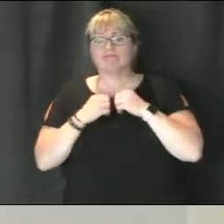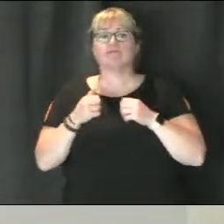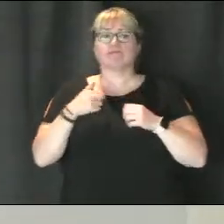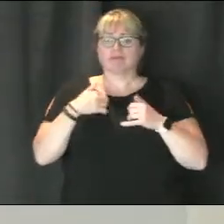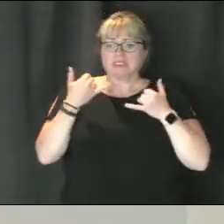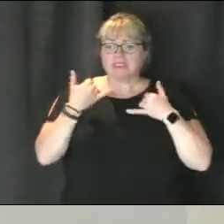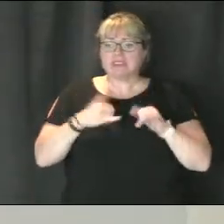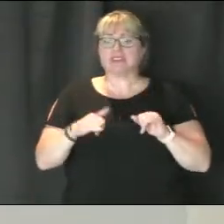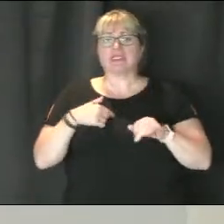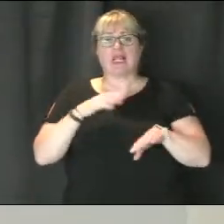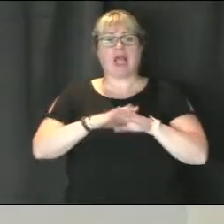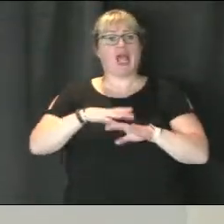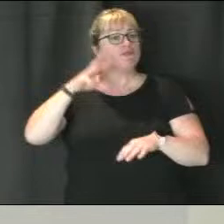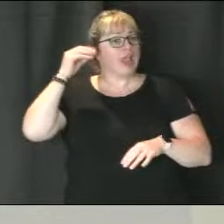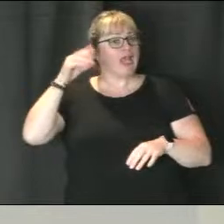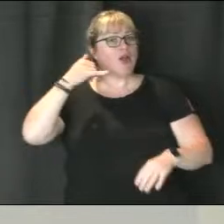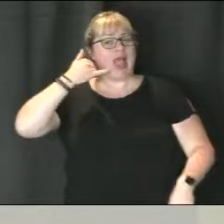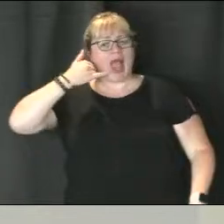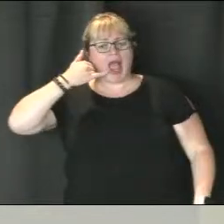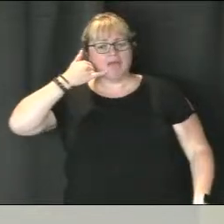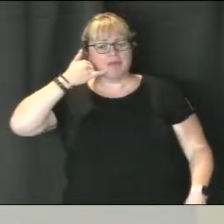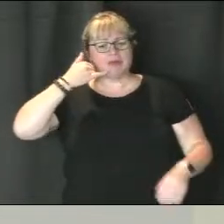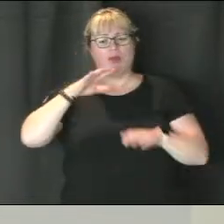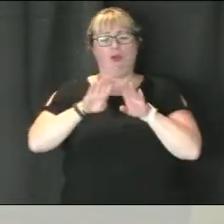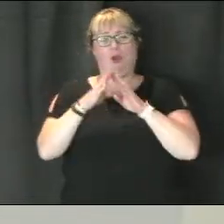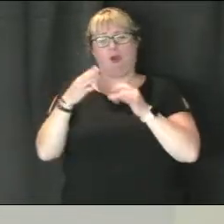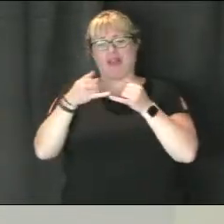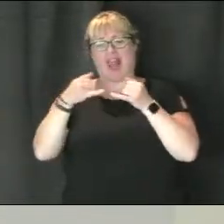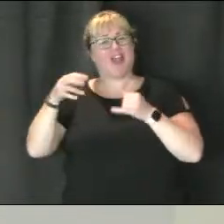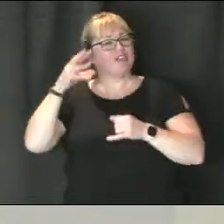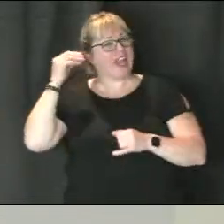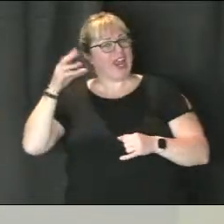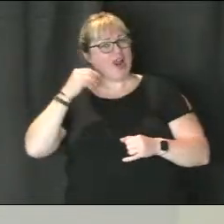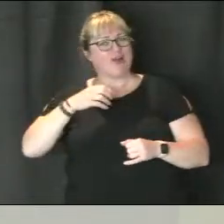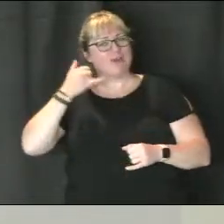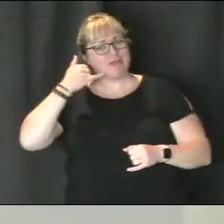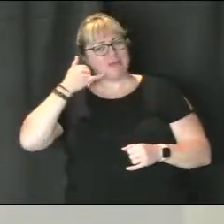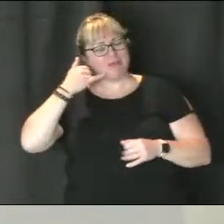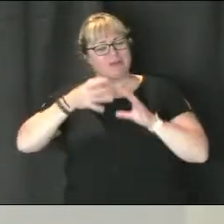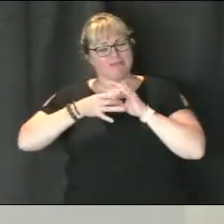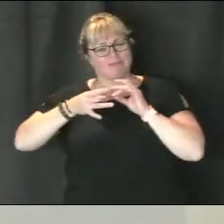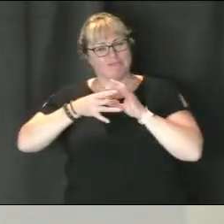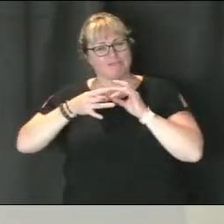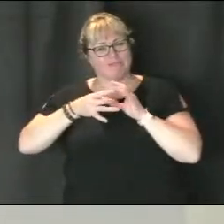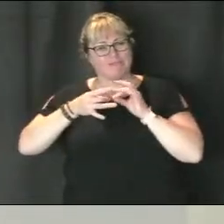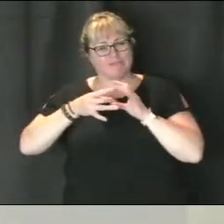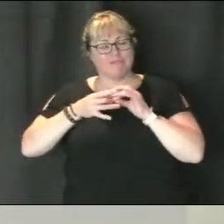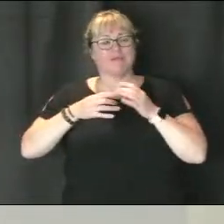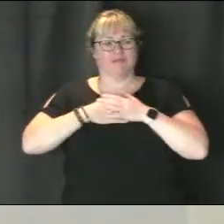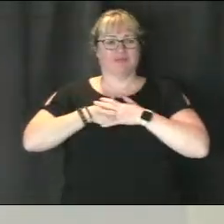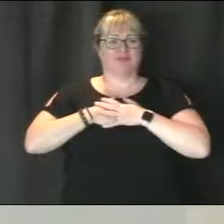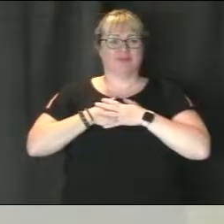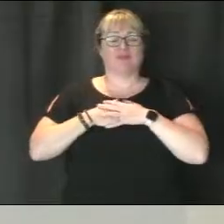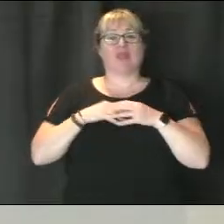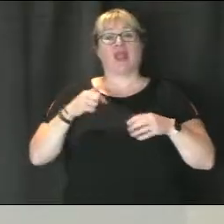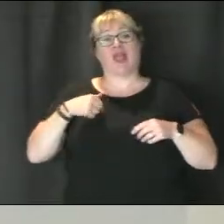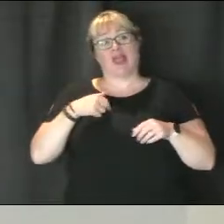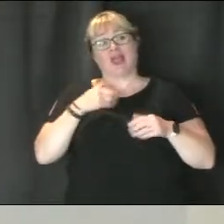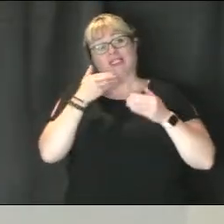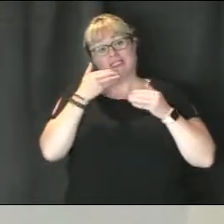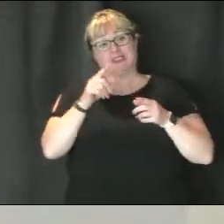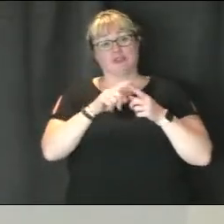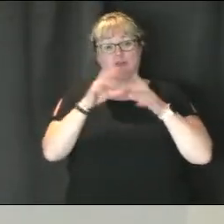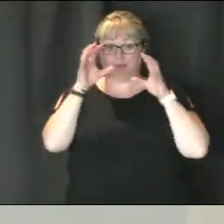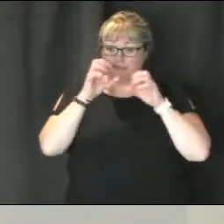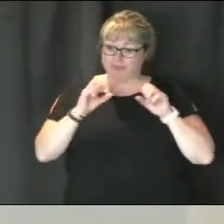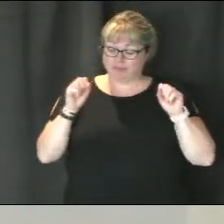going on open line and those kind of places. So I'm looking forward, our Premier, I'm